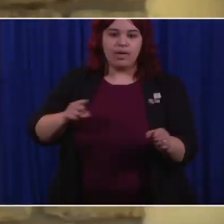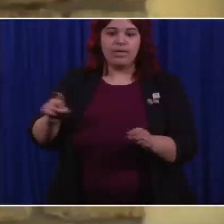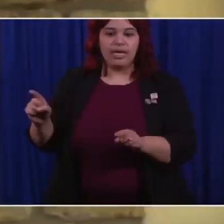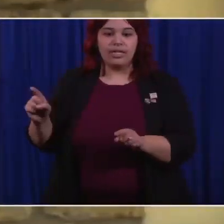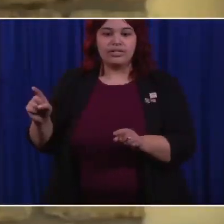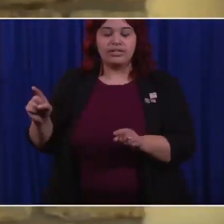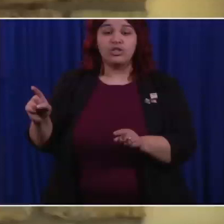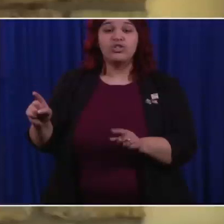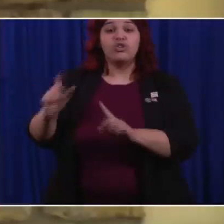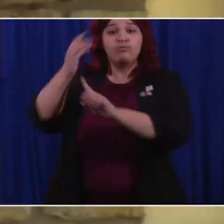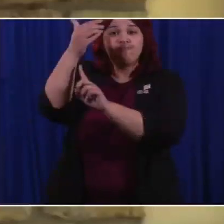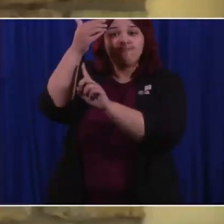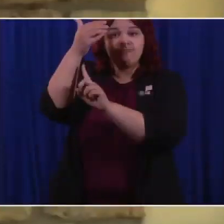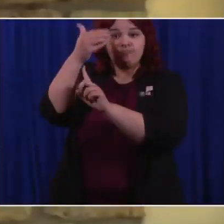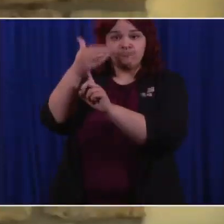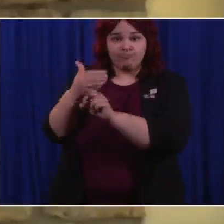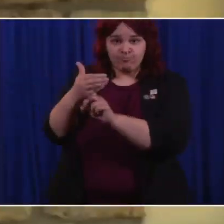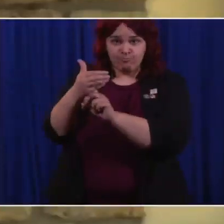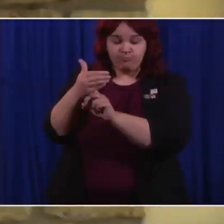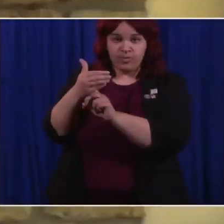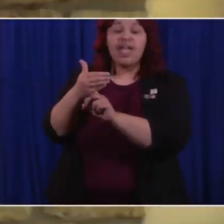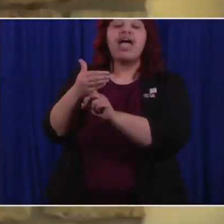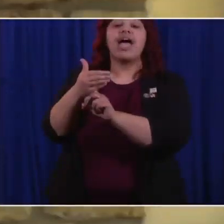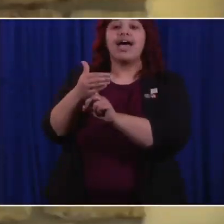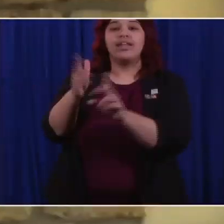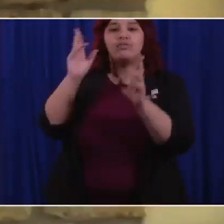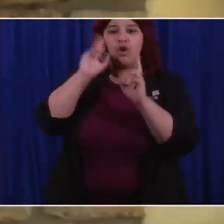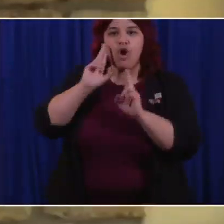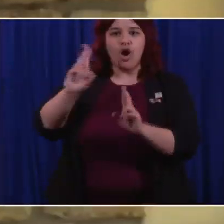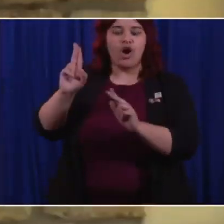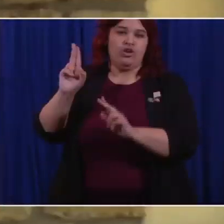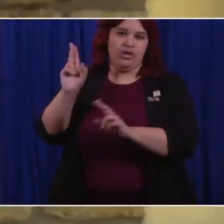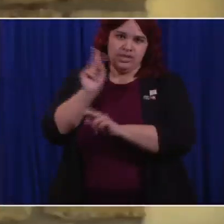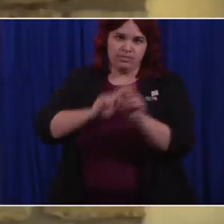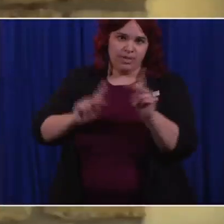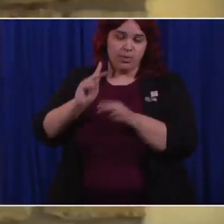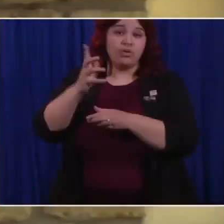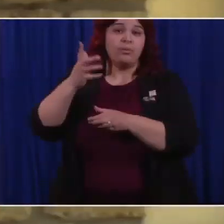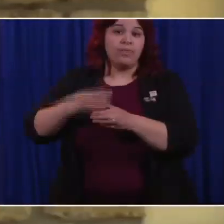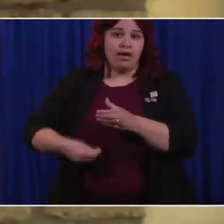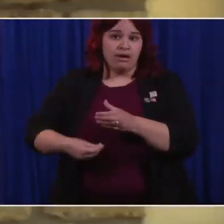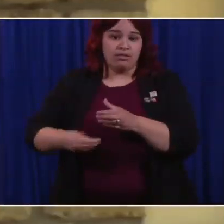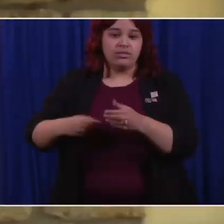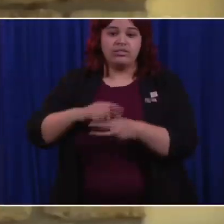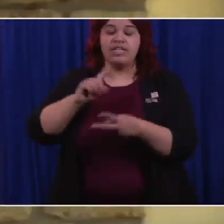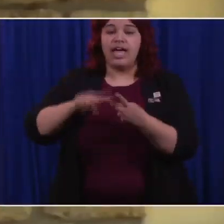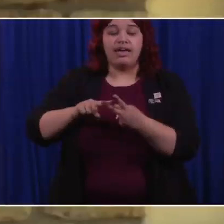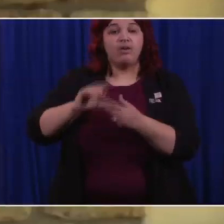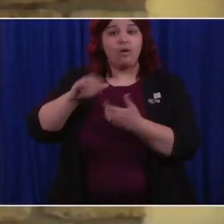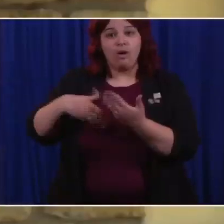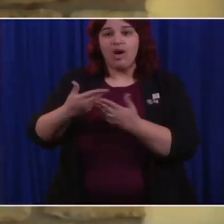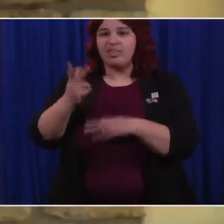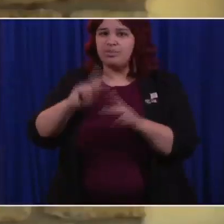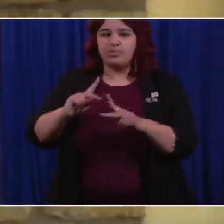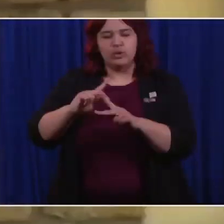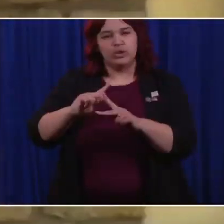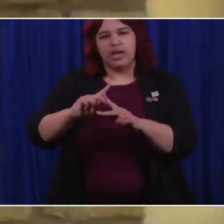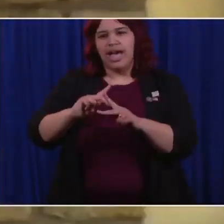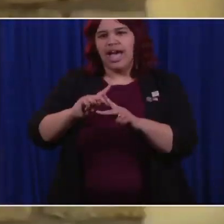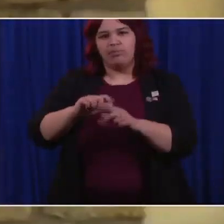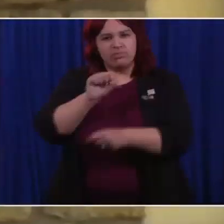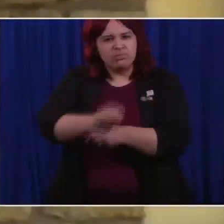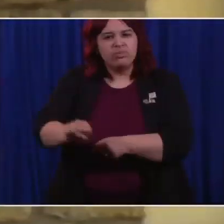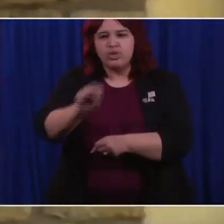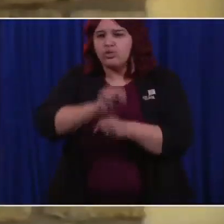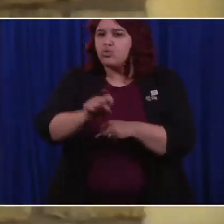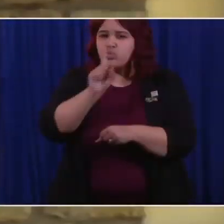all those who have been lost and to honor all those who have been part of this battle and who have worked so